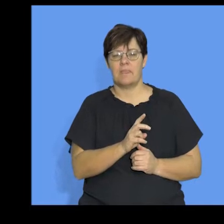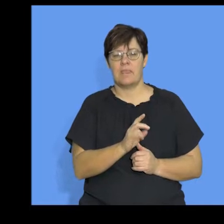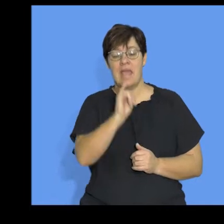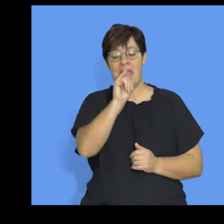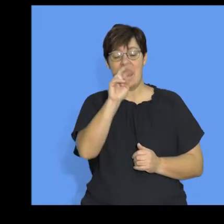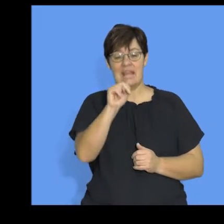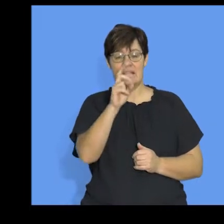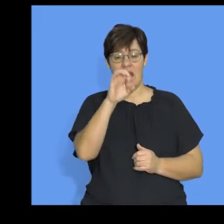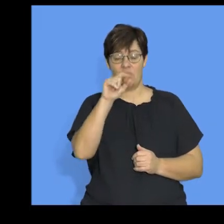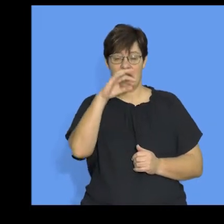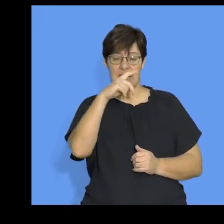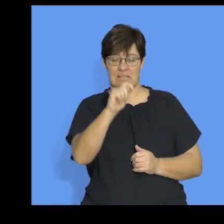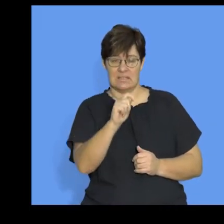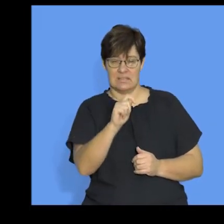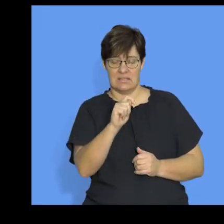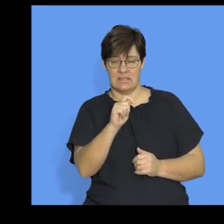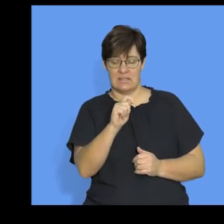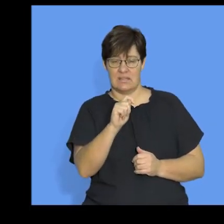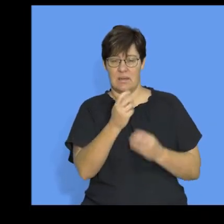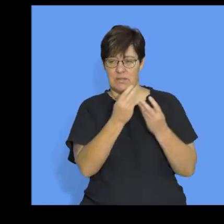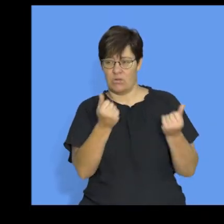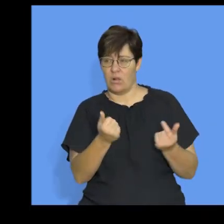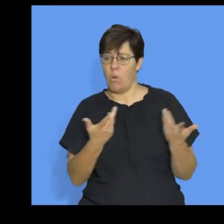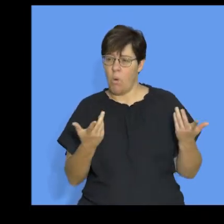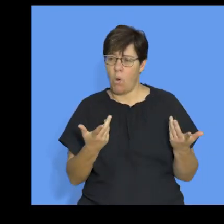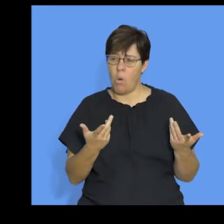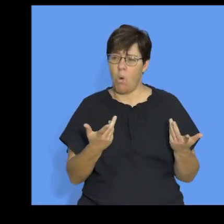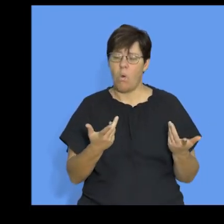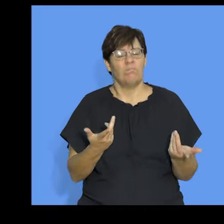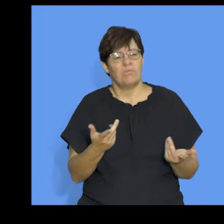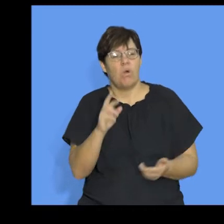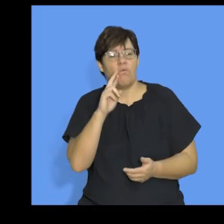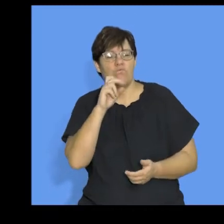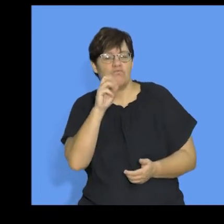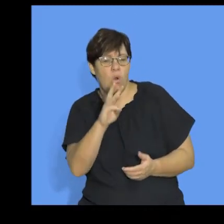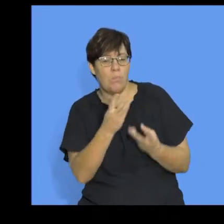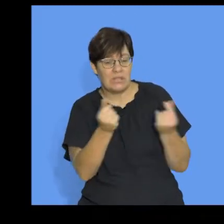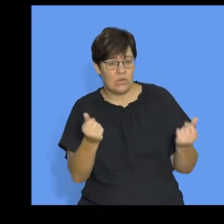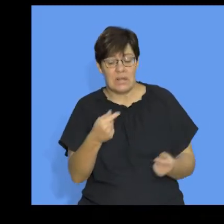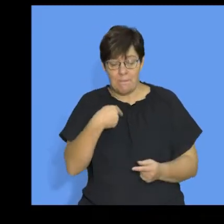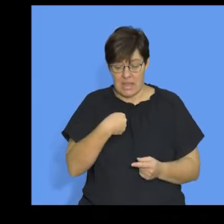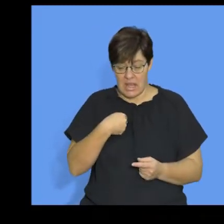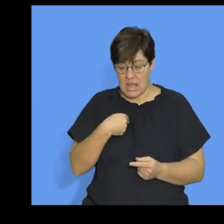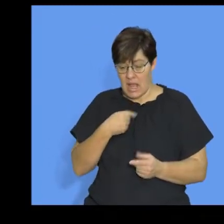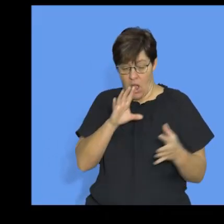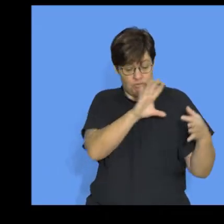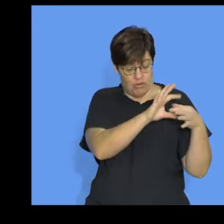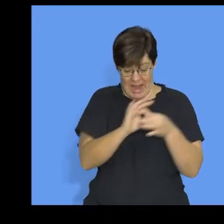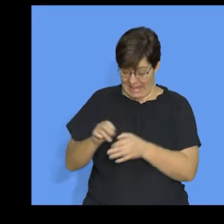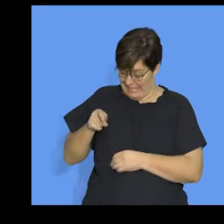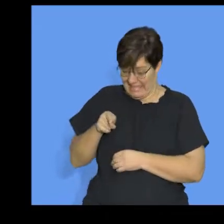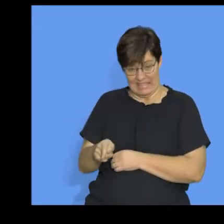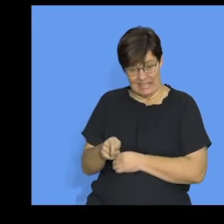store stock, right? Your costs of raw materials not directly related to